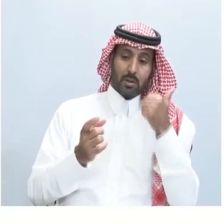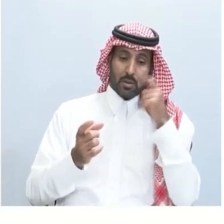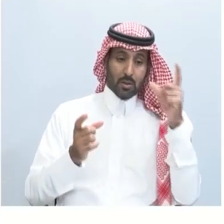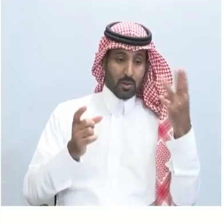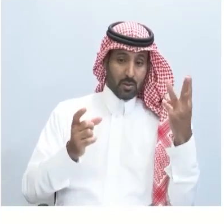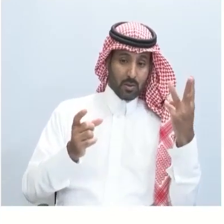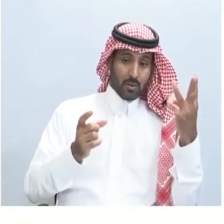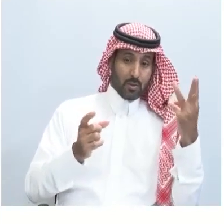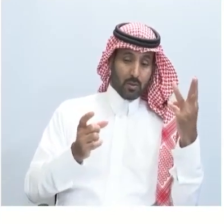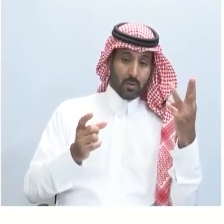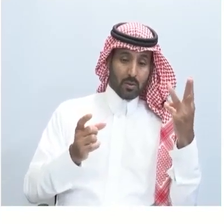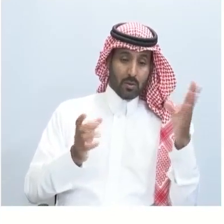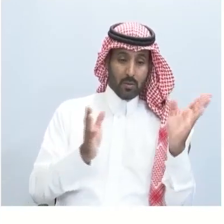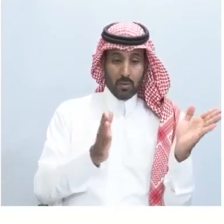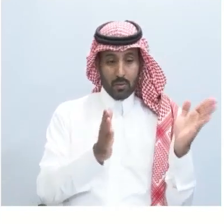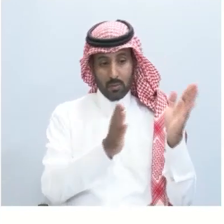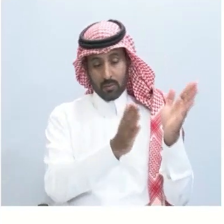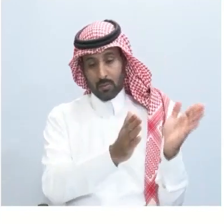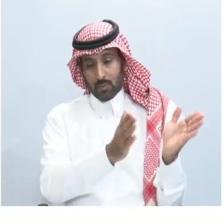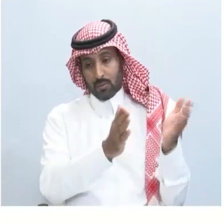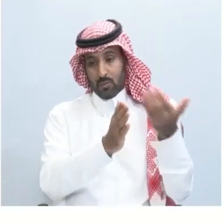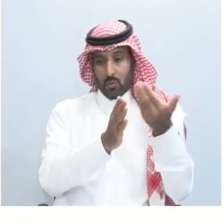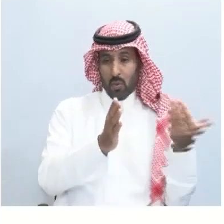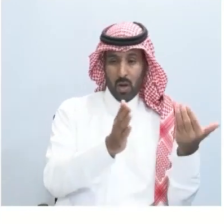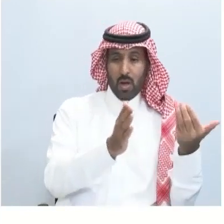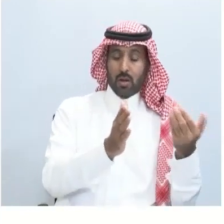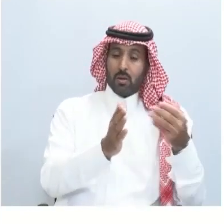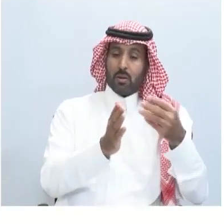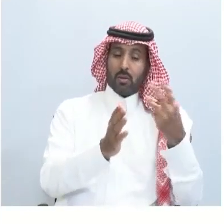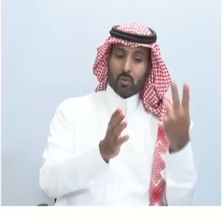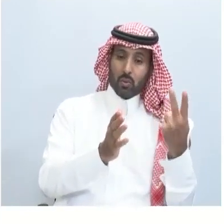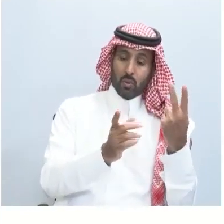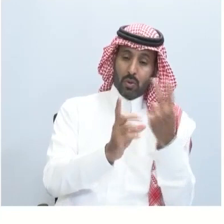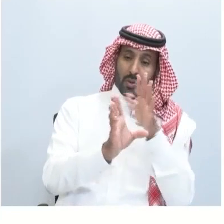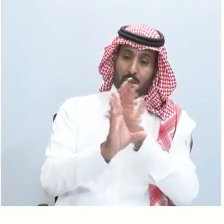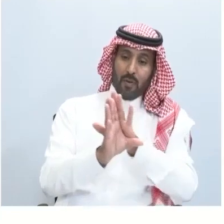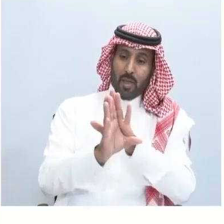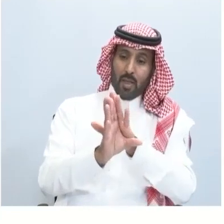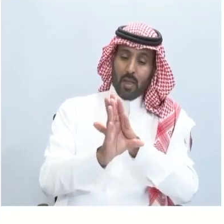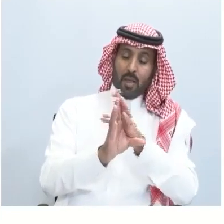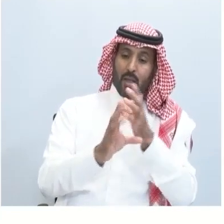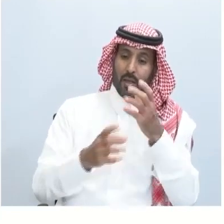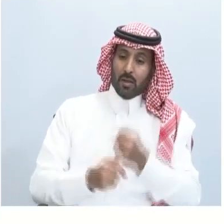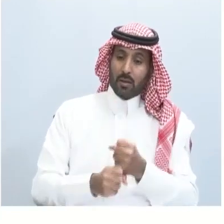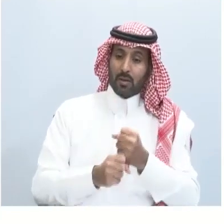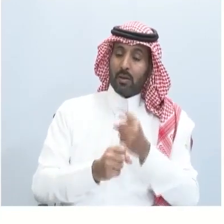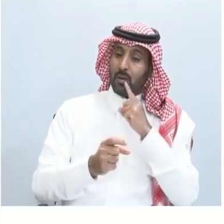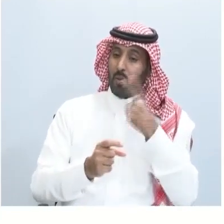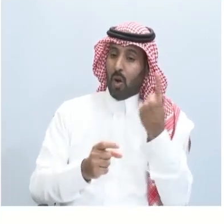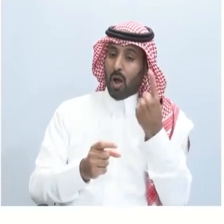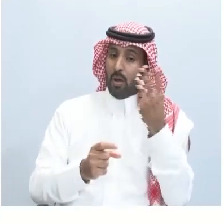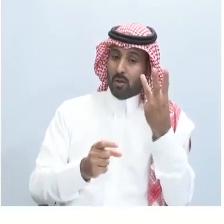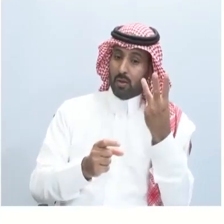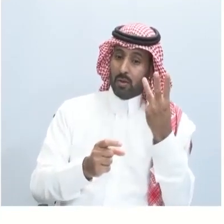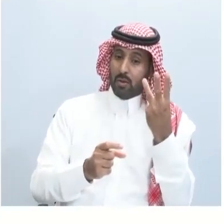kinds of players. Three forwards, two defensemen, and a goaltender. So I think now we